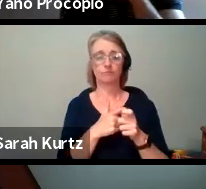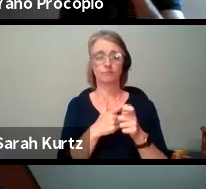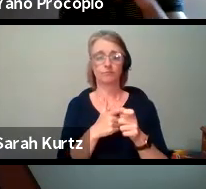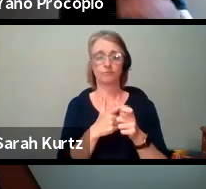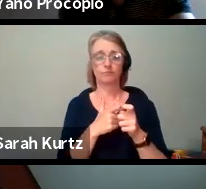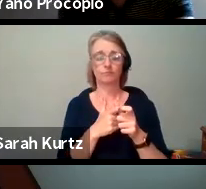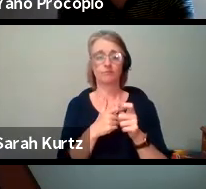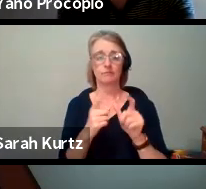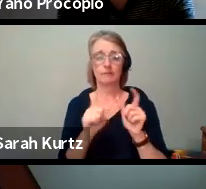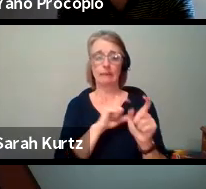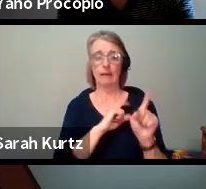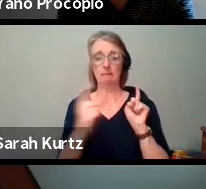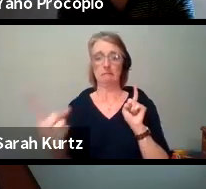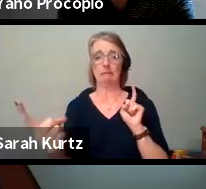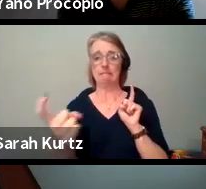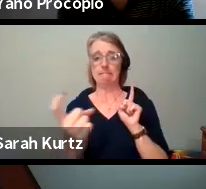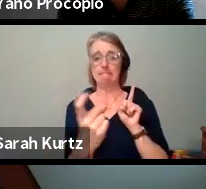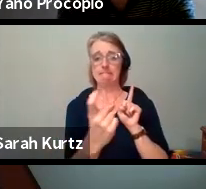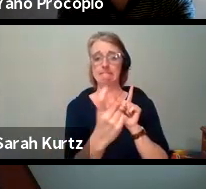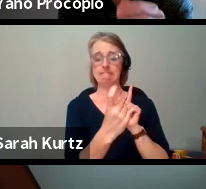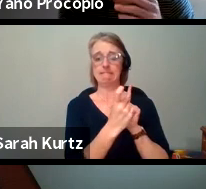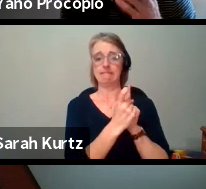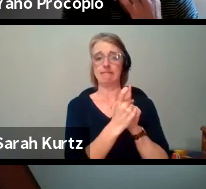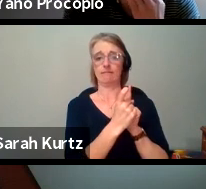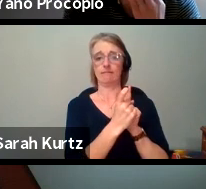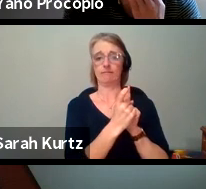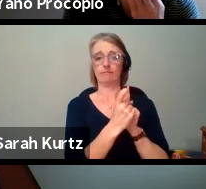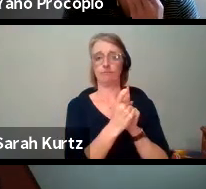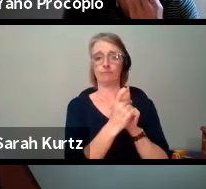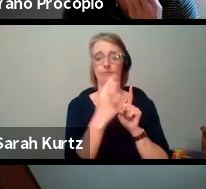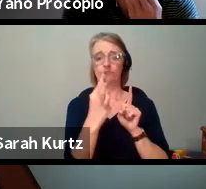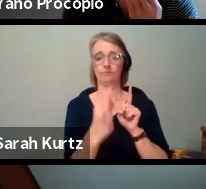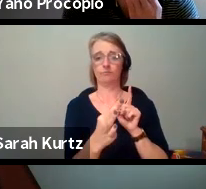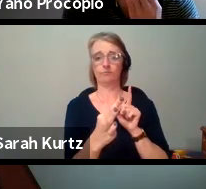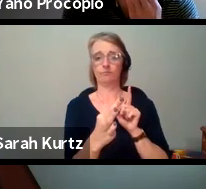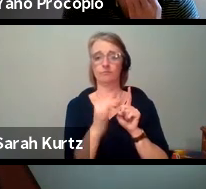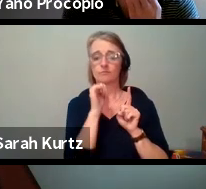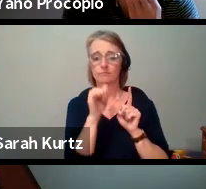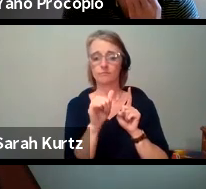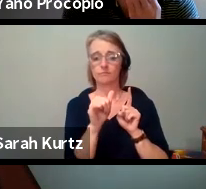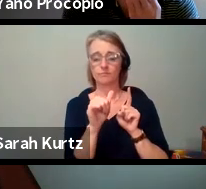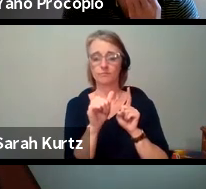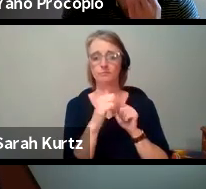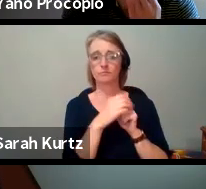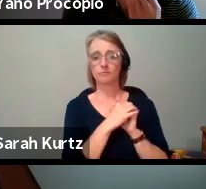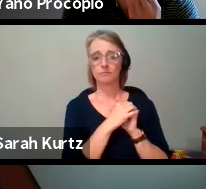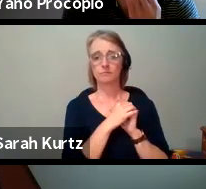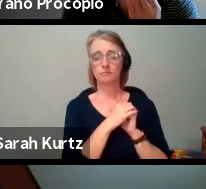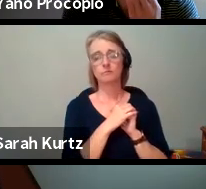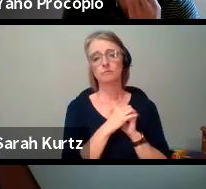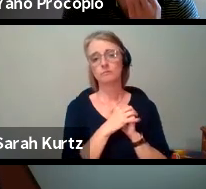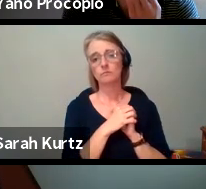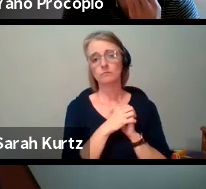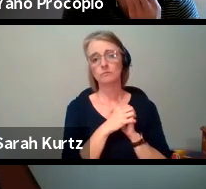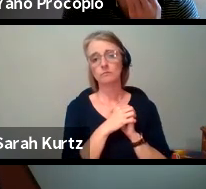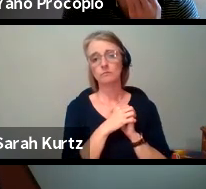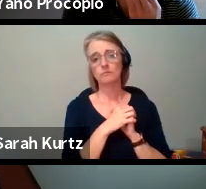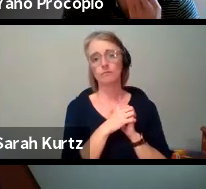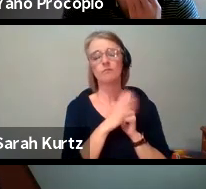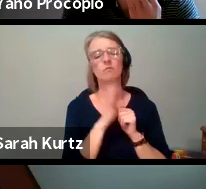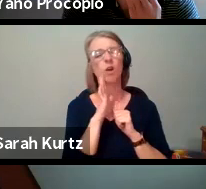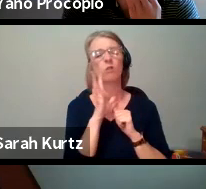towards the cop. And then he decides, well, I'm not going to do this. I'm going to get back in my